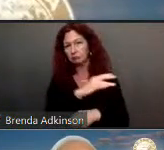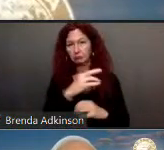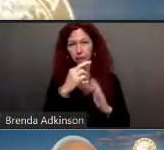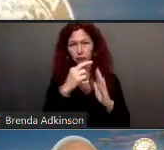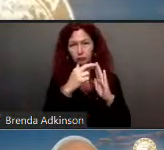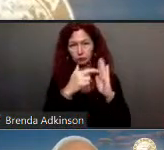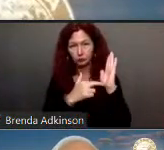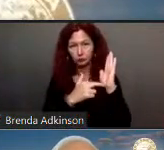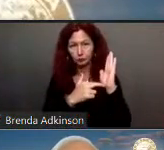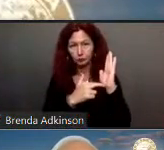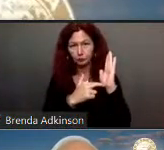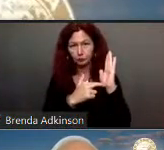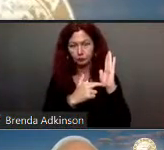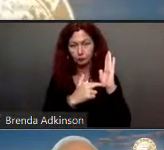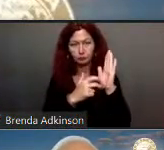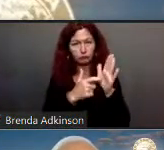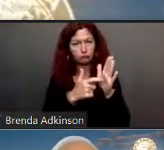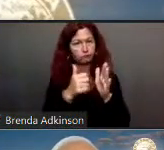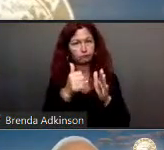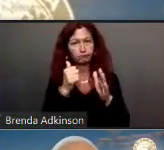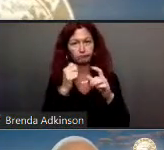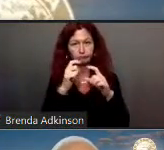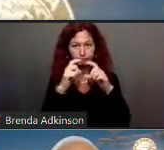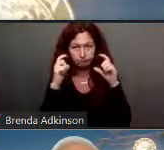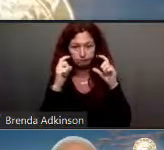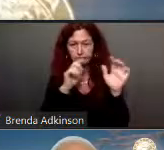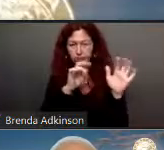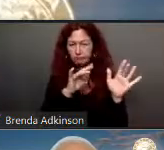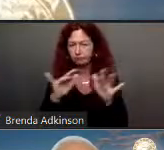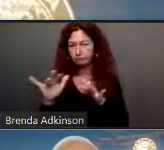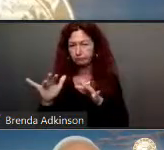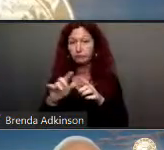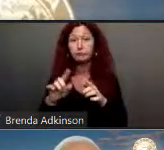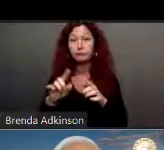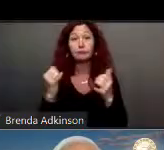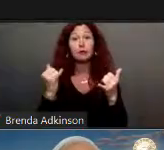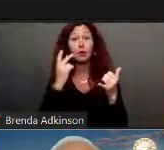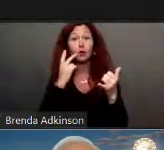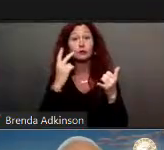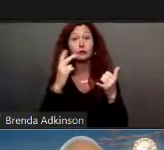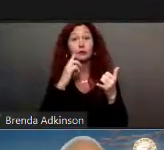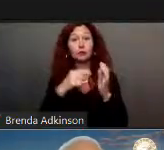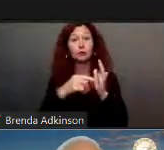positives among 18 to 34-year-olds. Watch the top line.